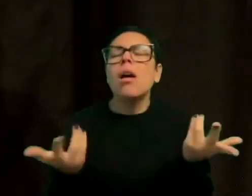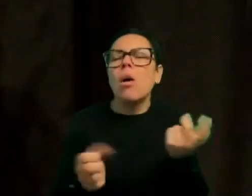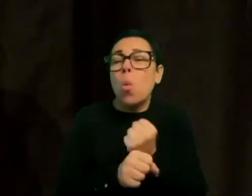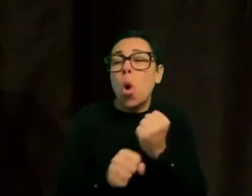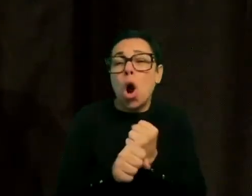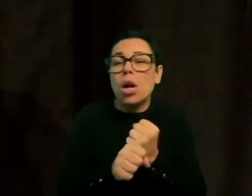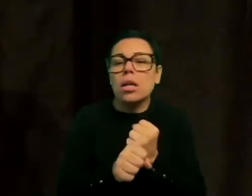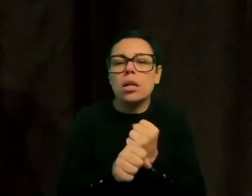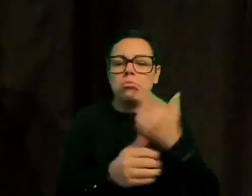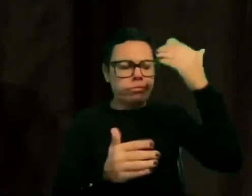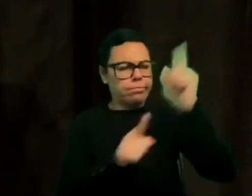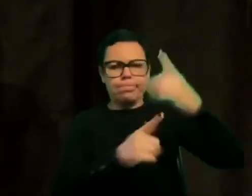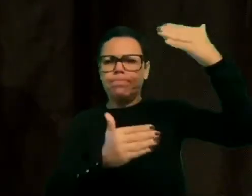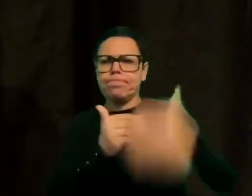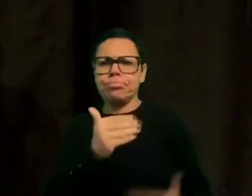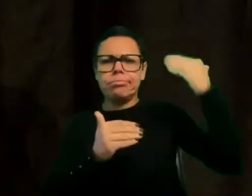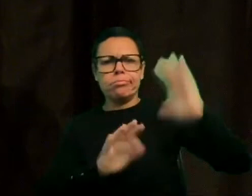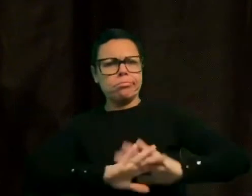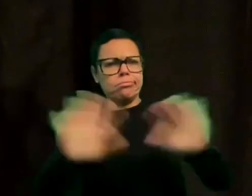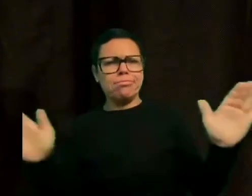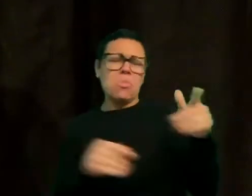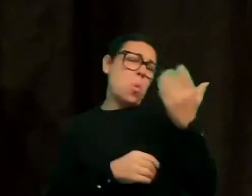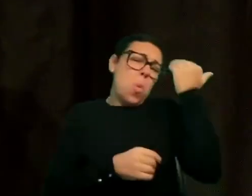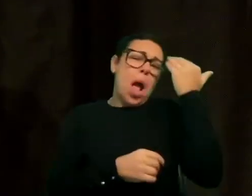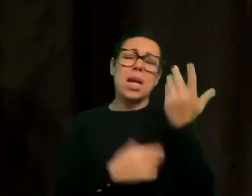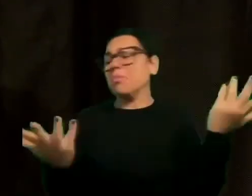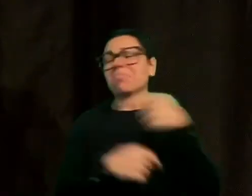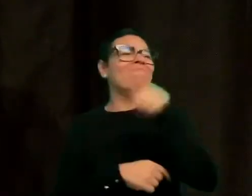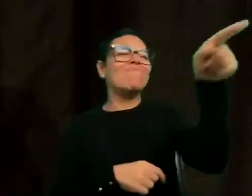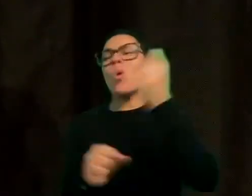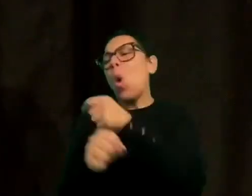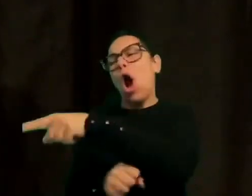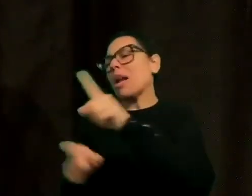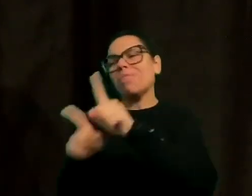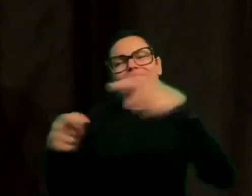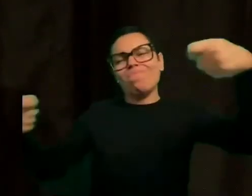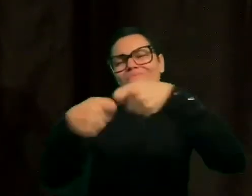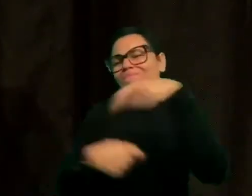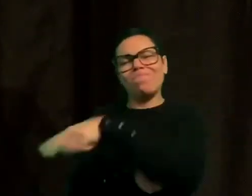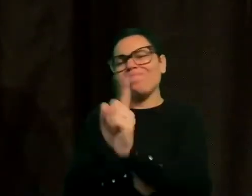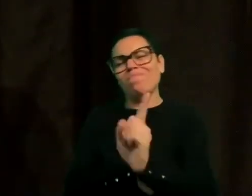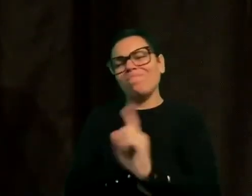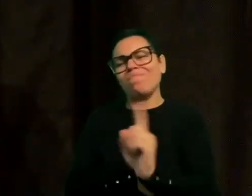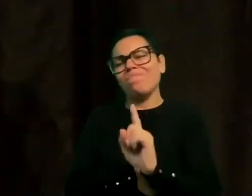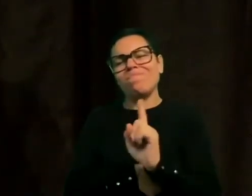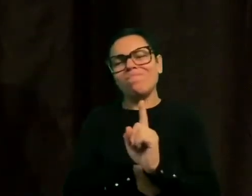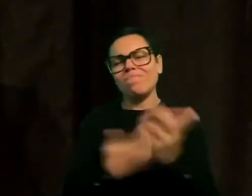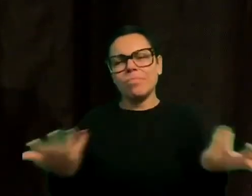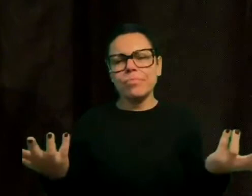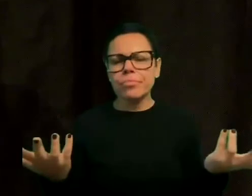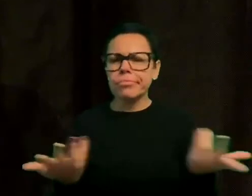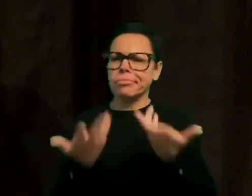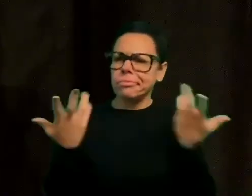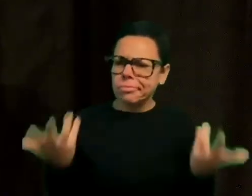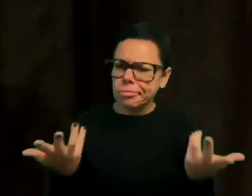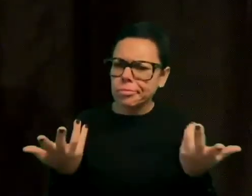women. And there, if, public authorities do a lot of tenders on digital services, software for